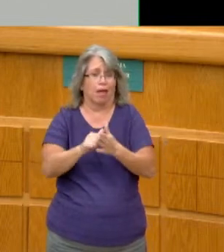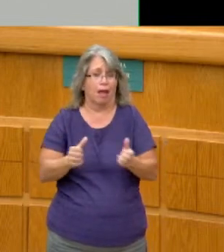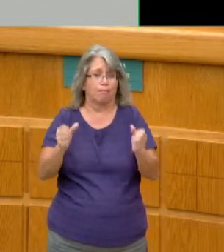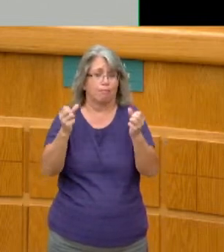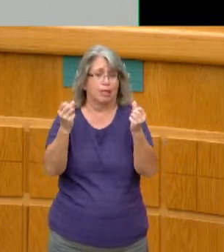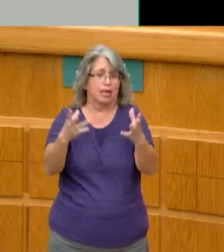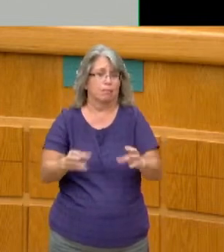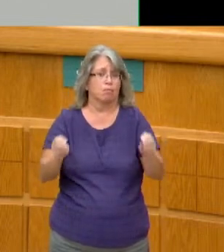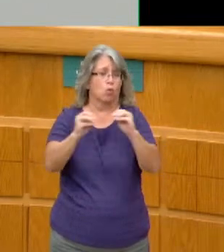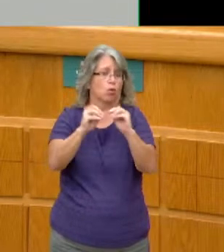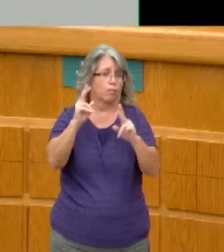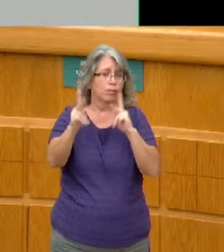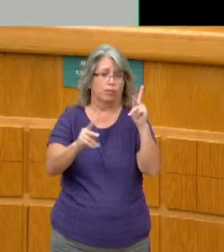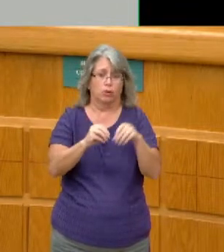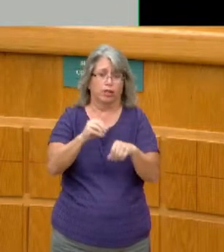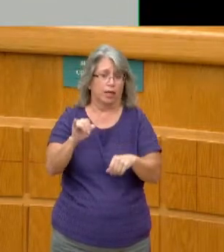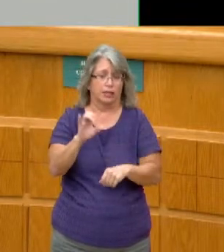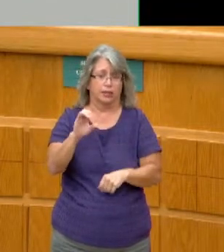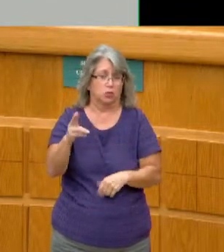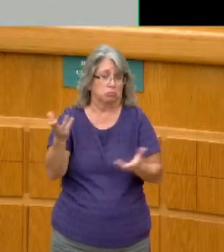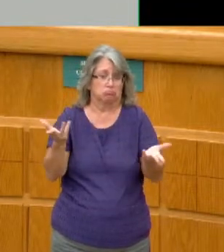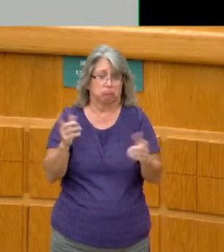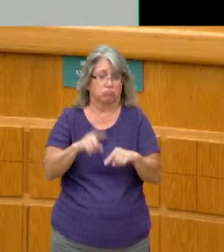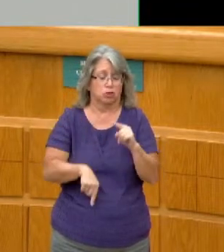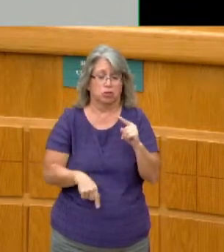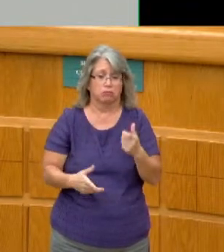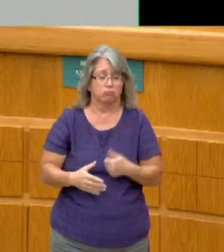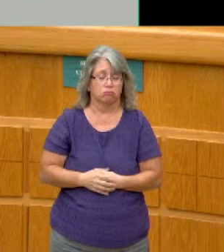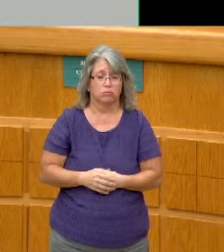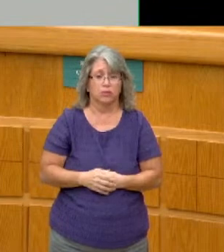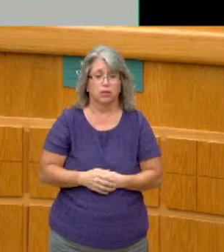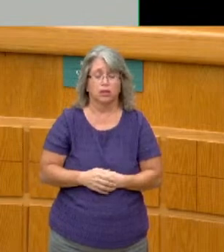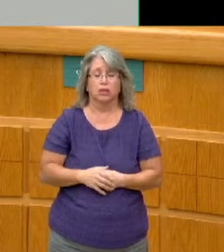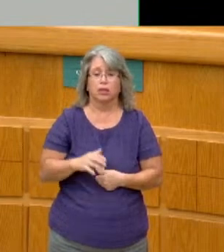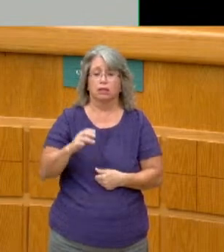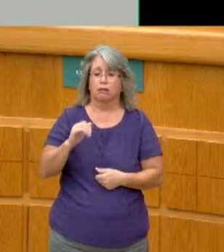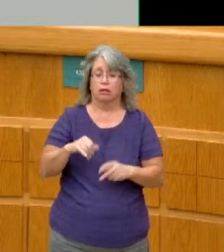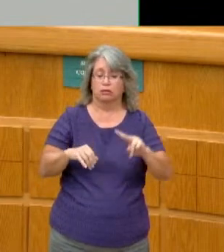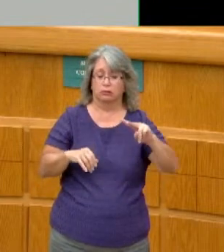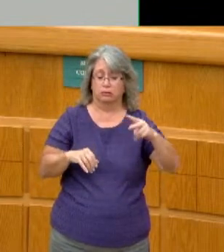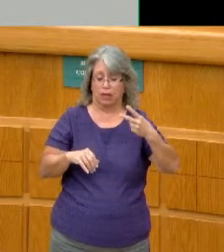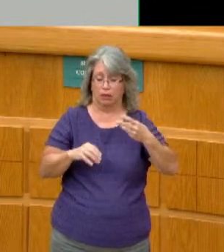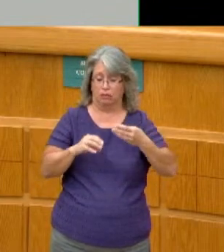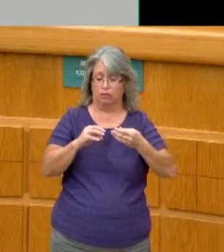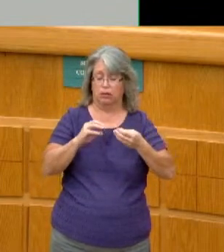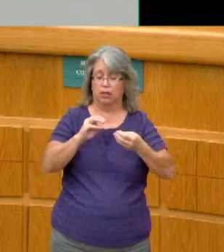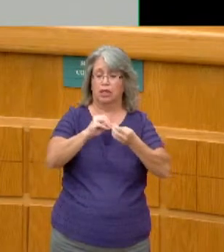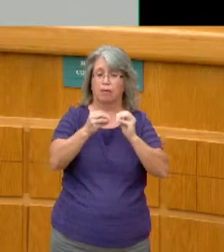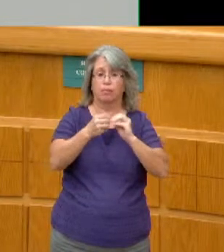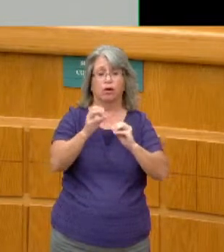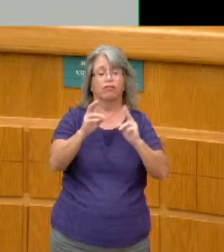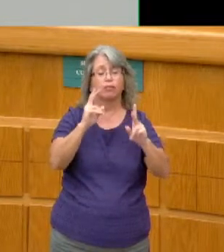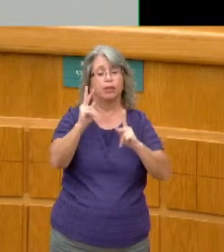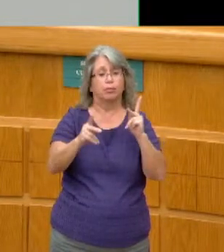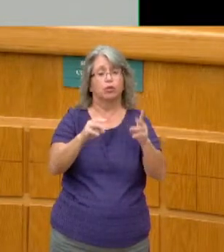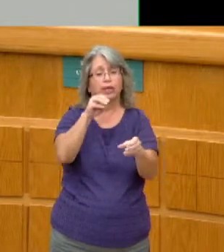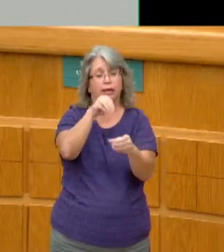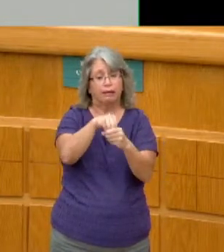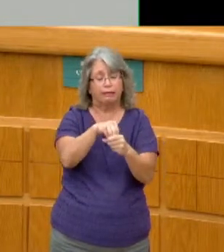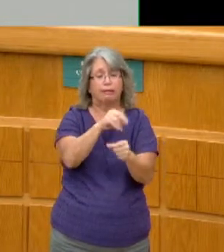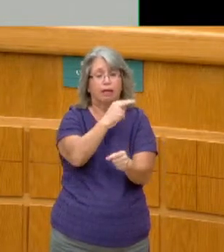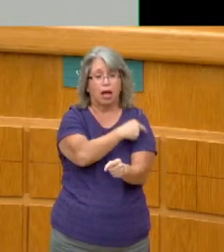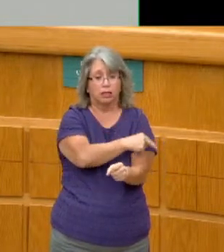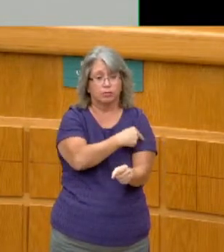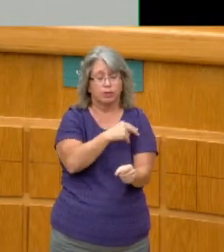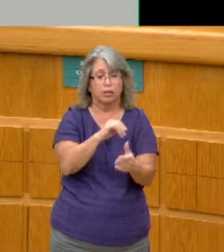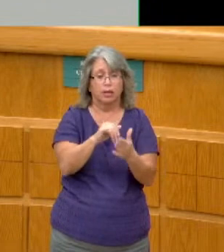ICU. The second one here, we've got the number of inpatients. Again, what's actually happening in the blue versus